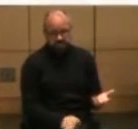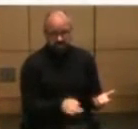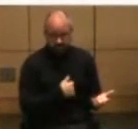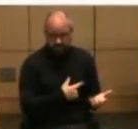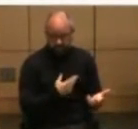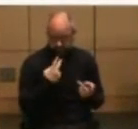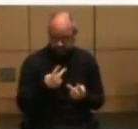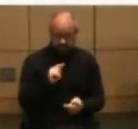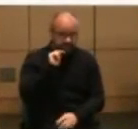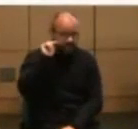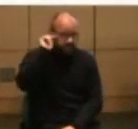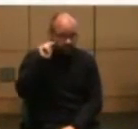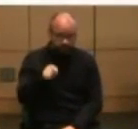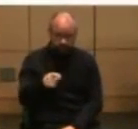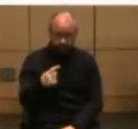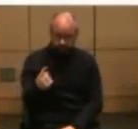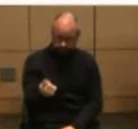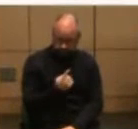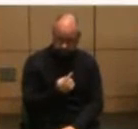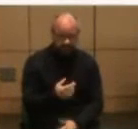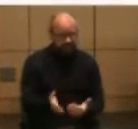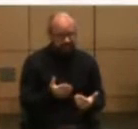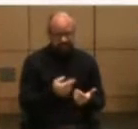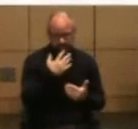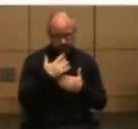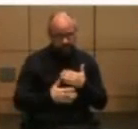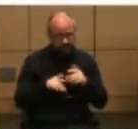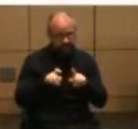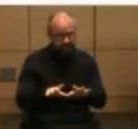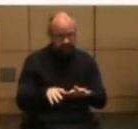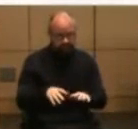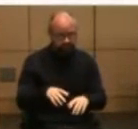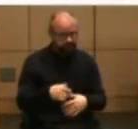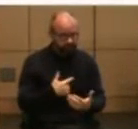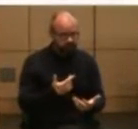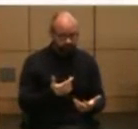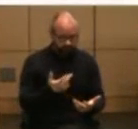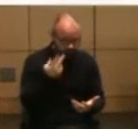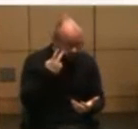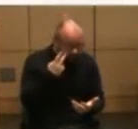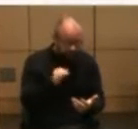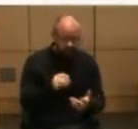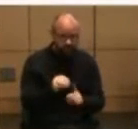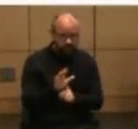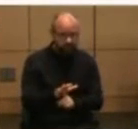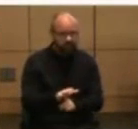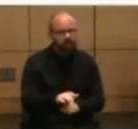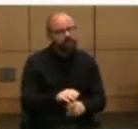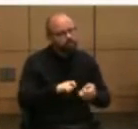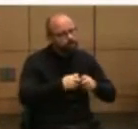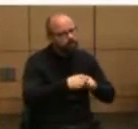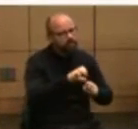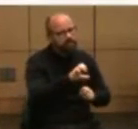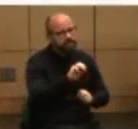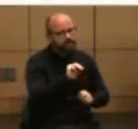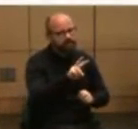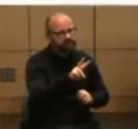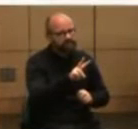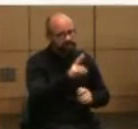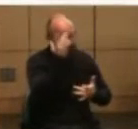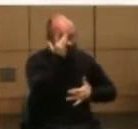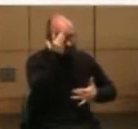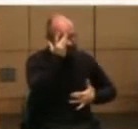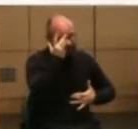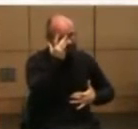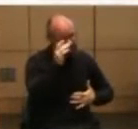teenager, it would be an easy blood test to do and to see if they've been exposed. The problem is that CMV infection is